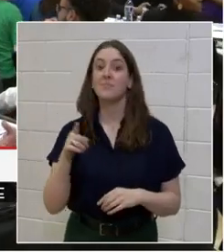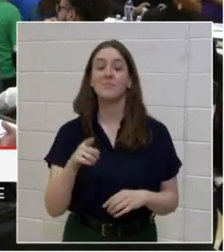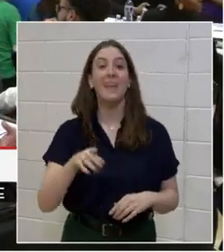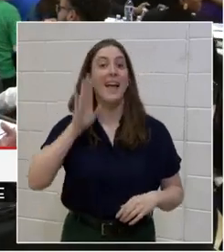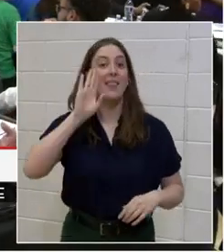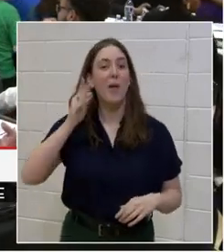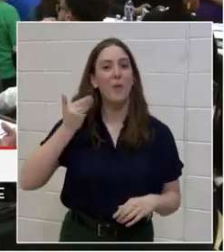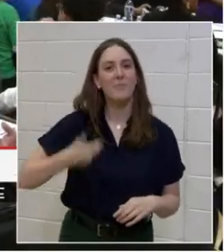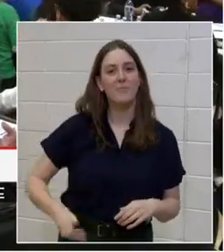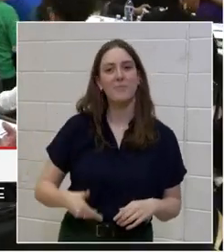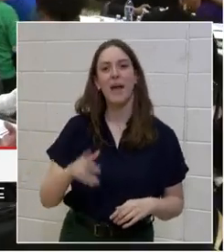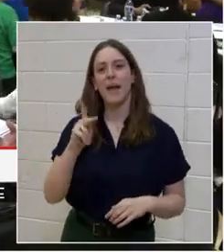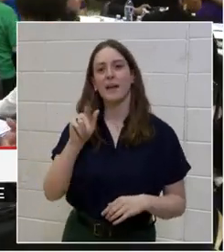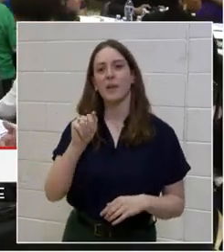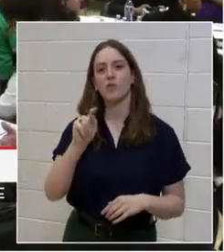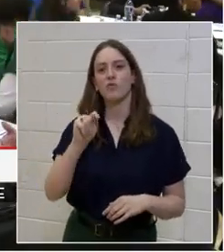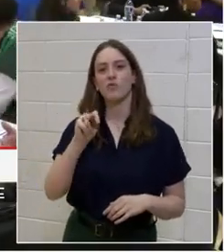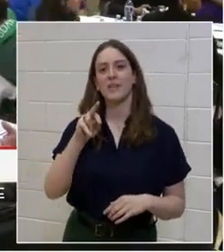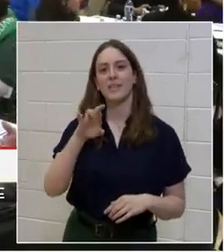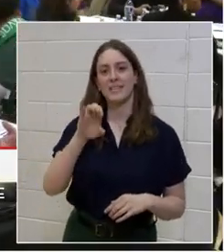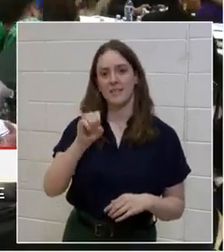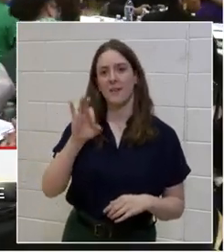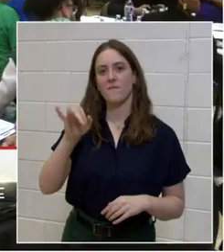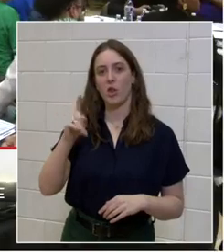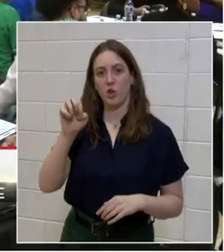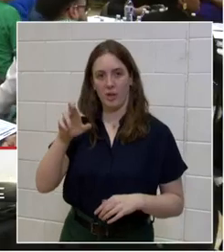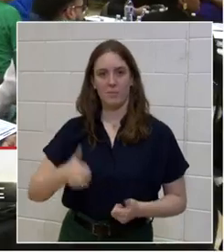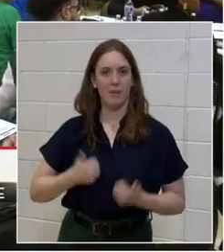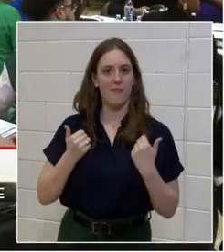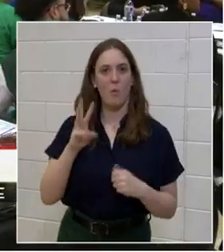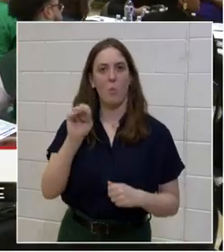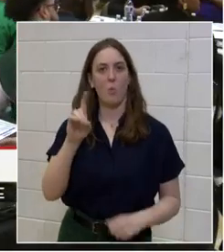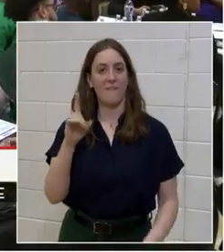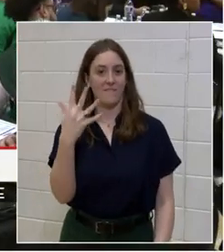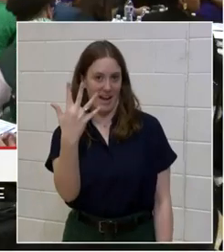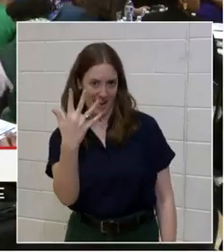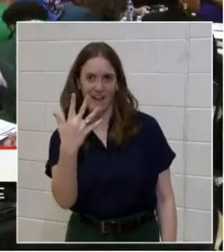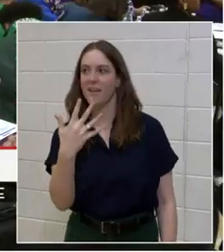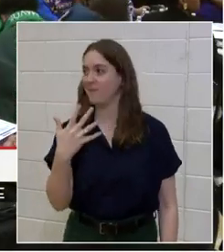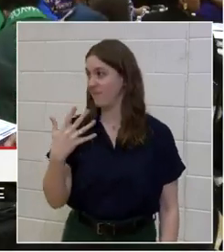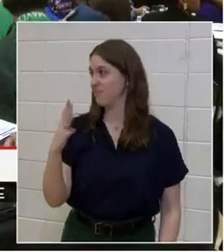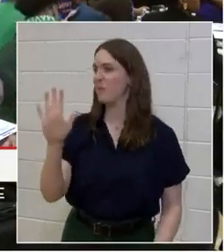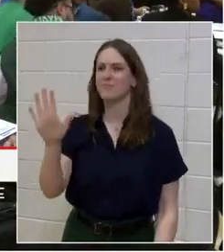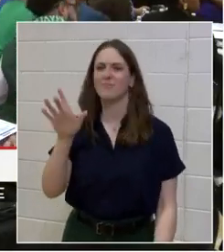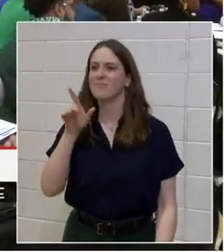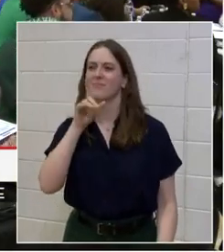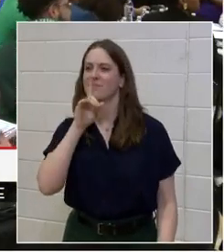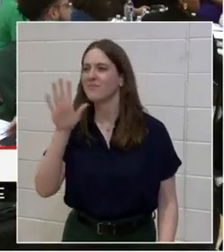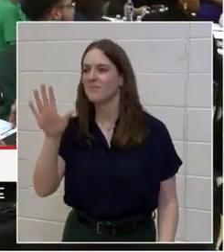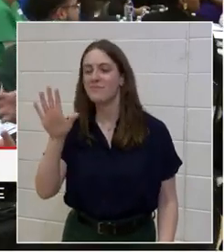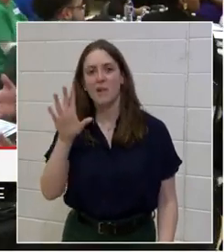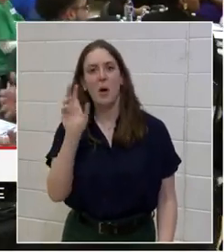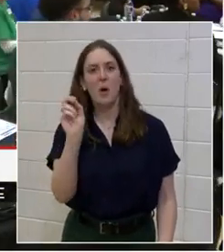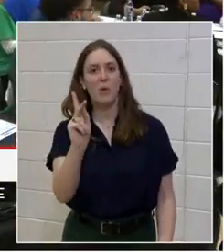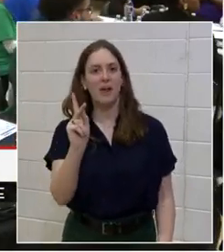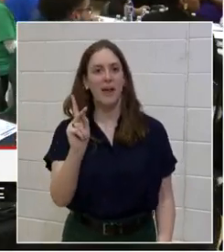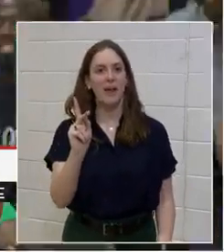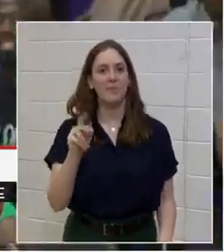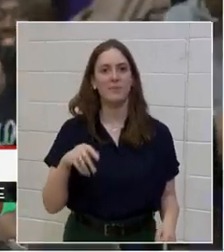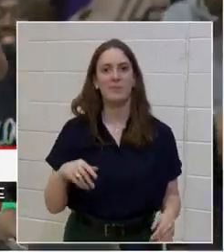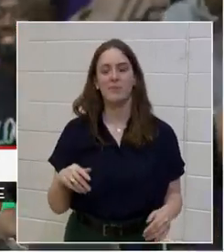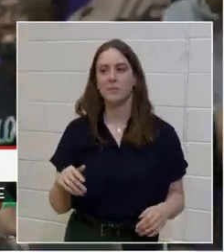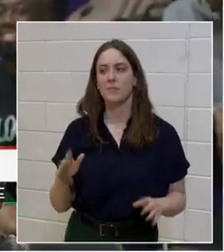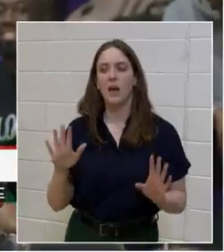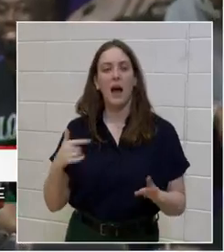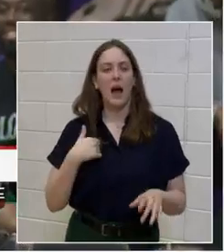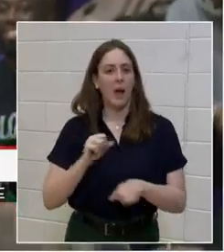Hello, my name is Catrice Fuller. I am a Ward 5 resident. Hey, Ward 5, don't do that. Don't do that, friend. Okay, I just came from there. You